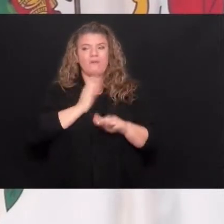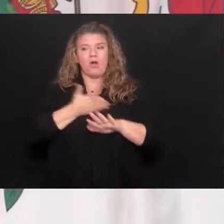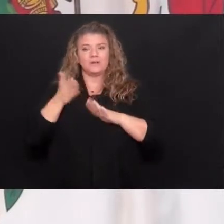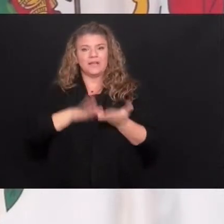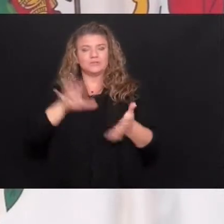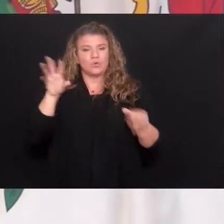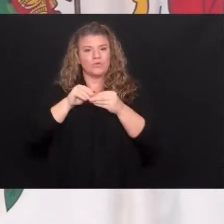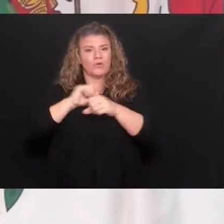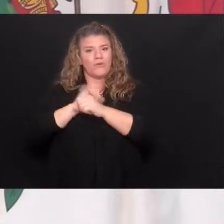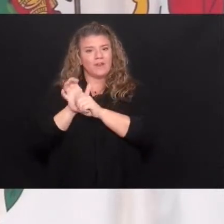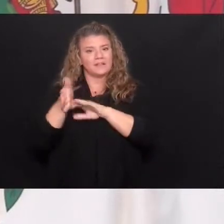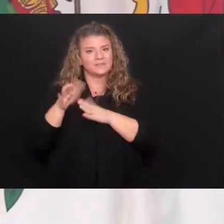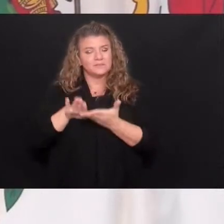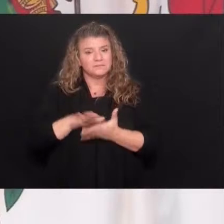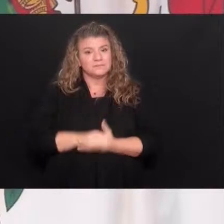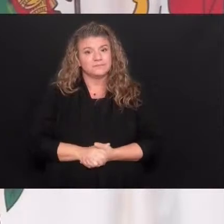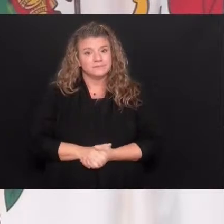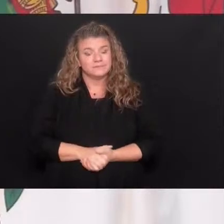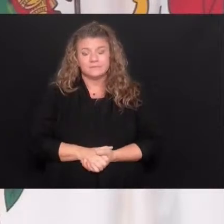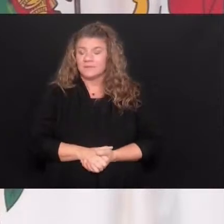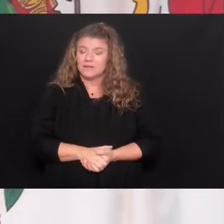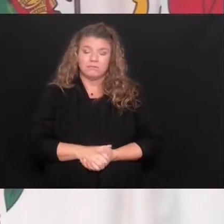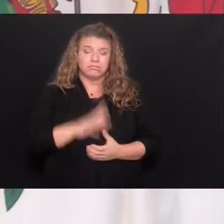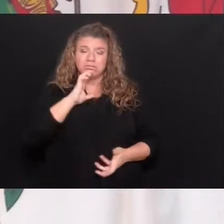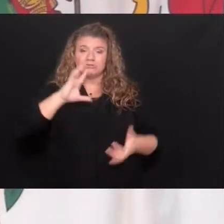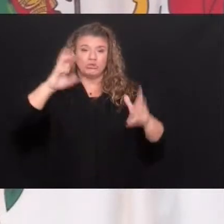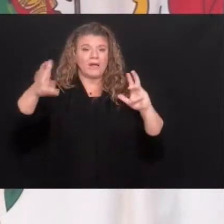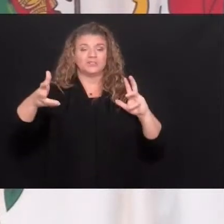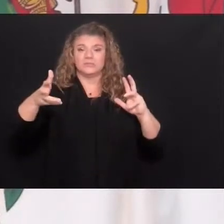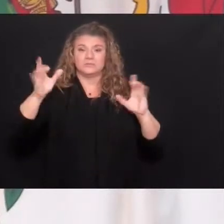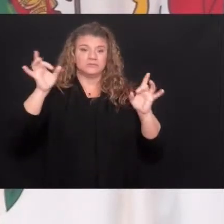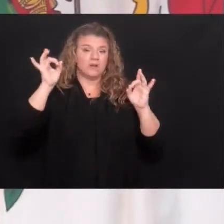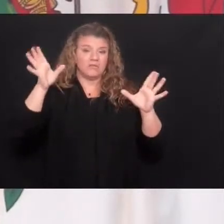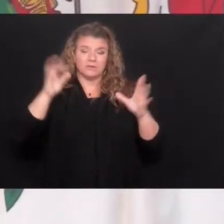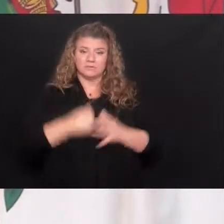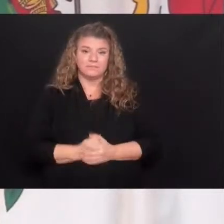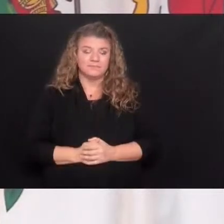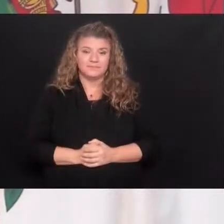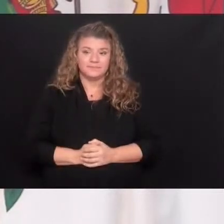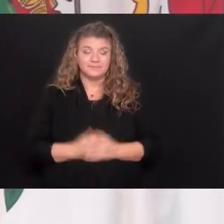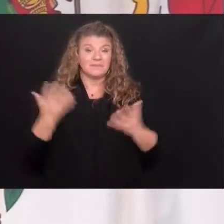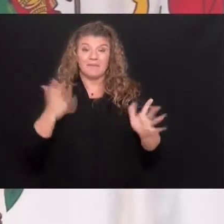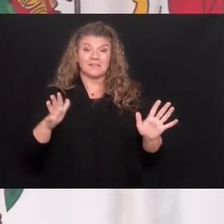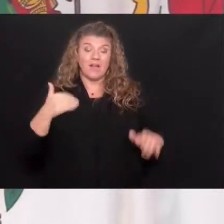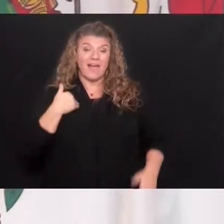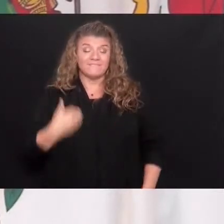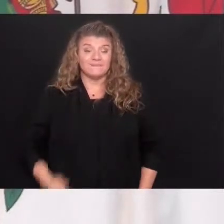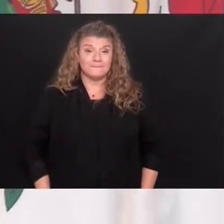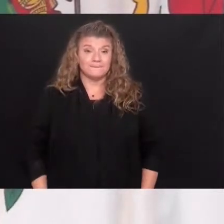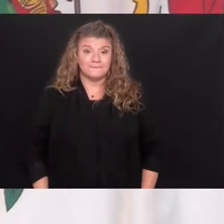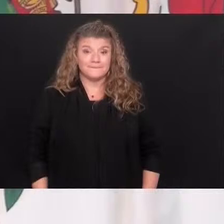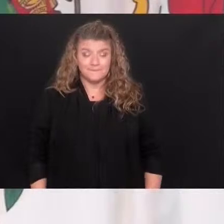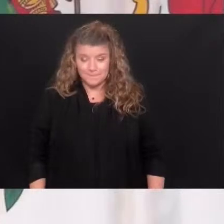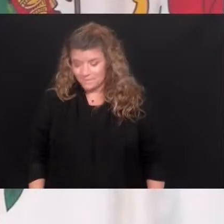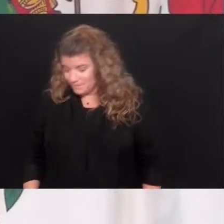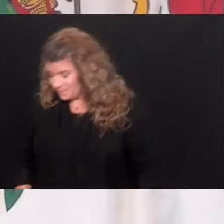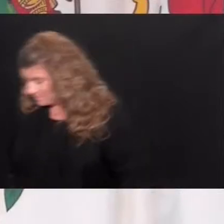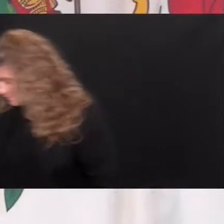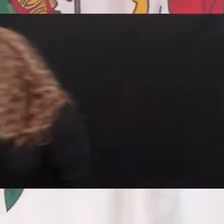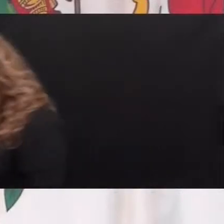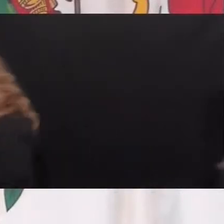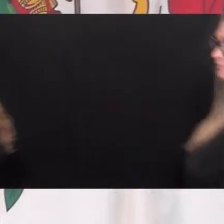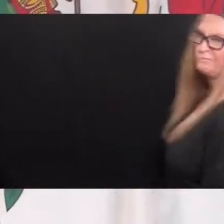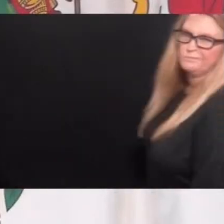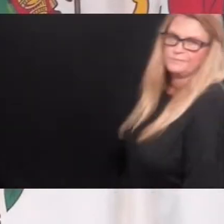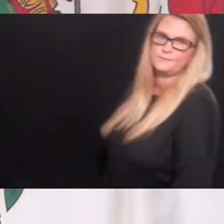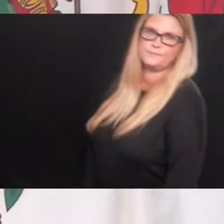now from COVID. It's tragic. It's tragic beyond belief. That's all I got. All right, thank you, Governor. Let's now go